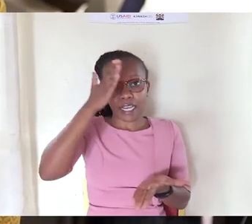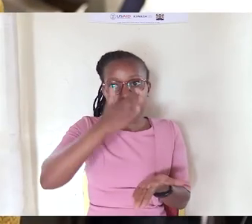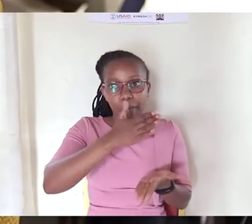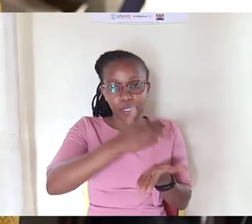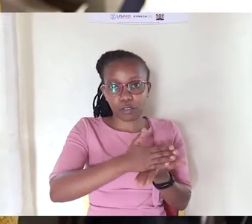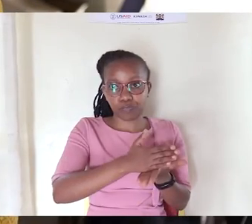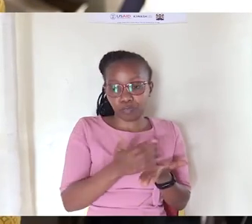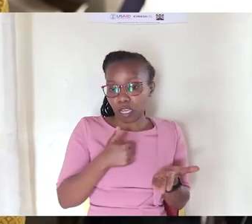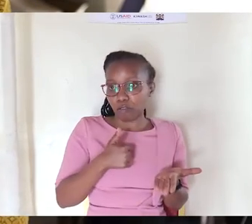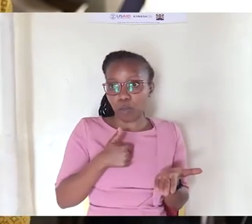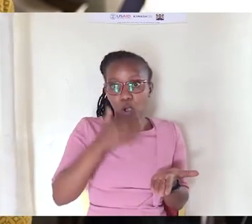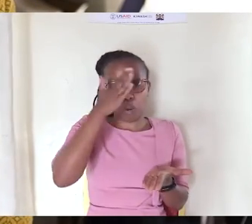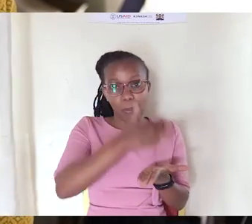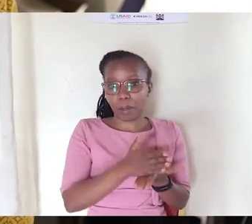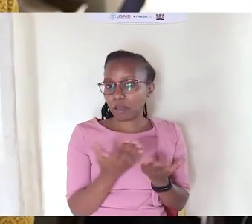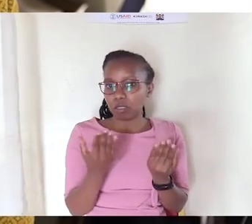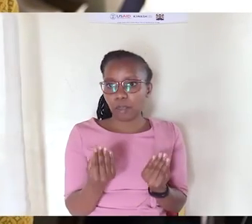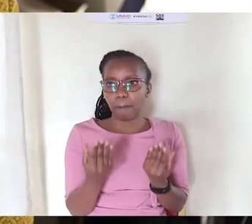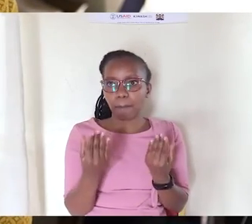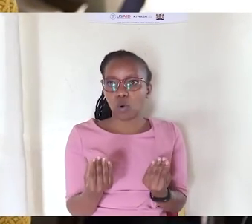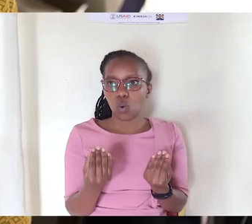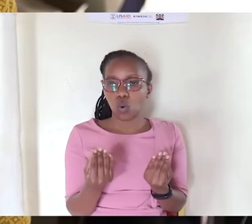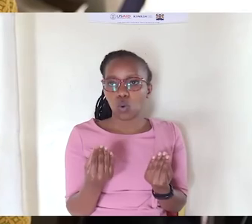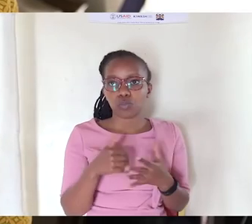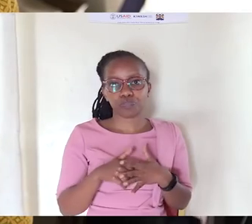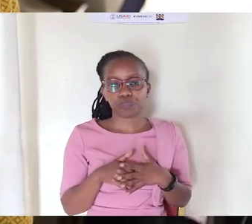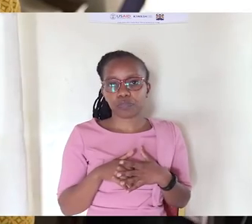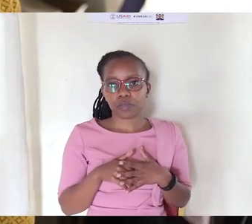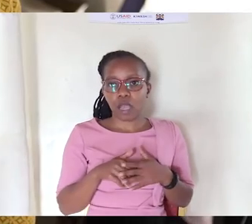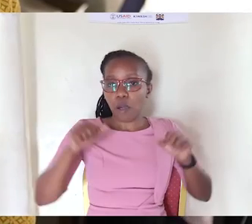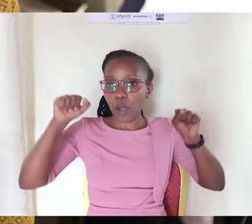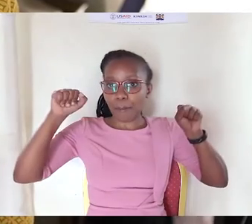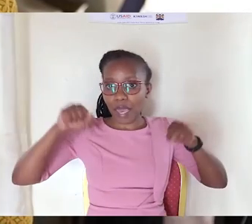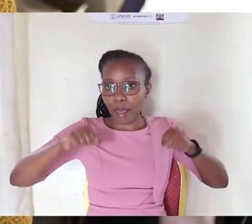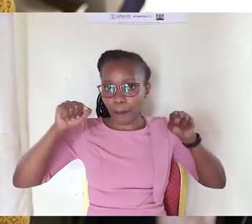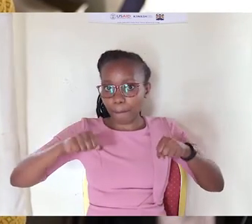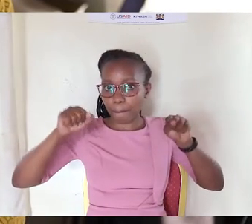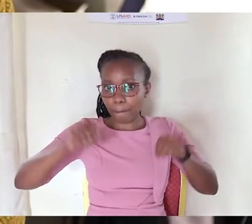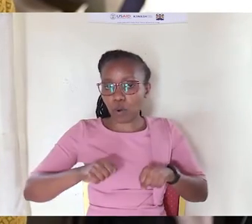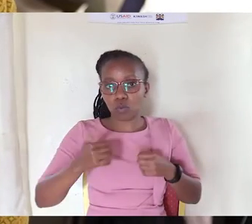for me, credibility is really very simple. We must be able to see how the